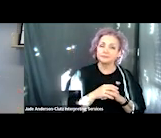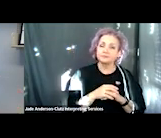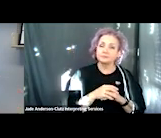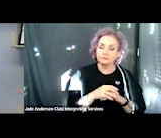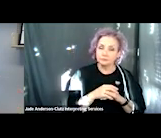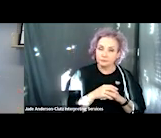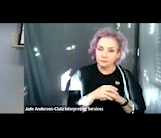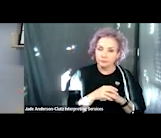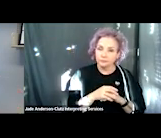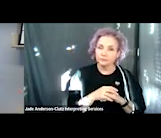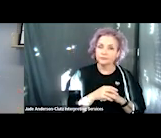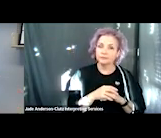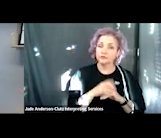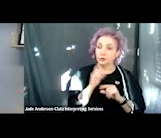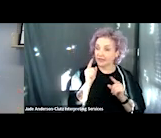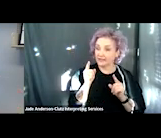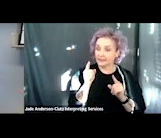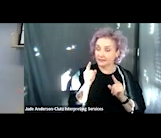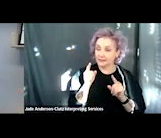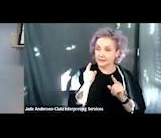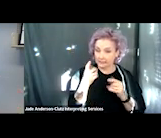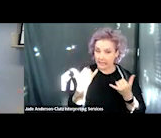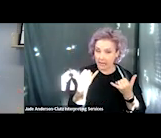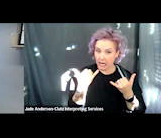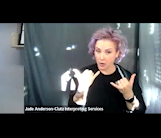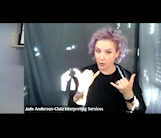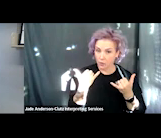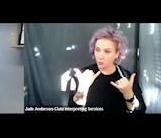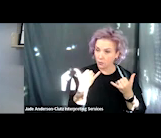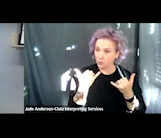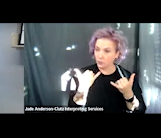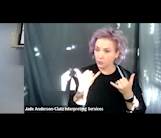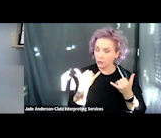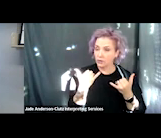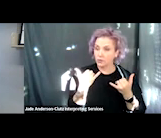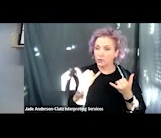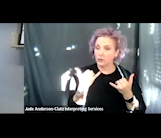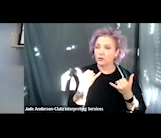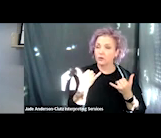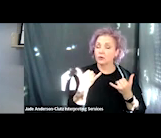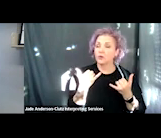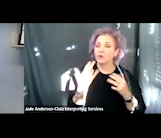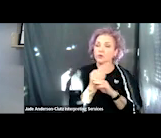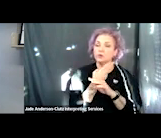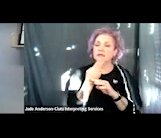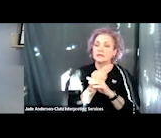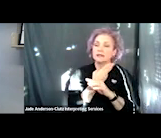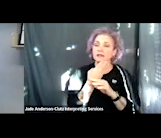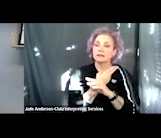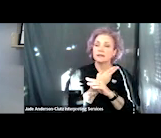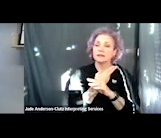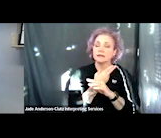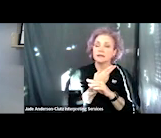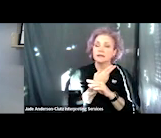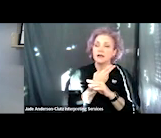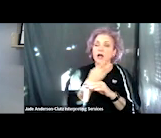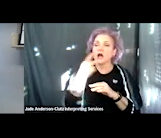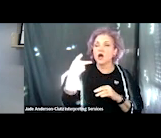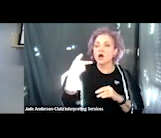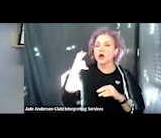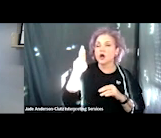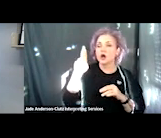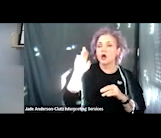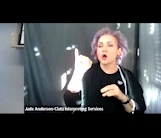non-human primate models studying this change. So the rhesus macaques are sort of the top dog of all